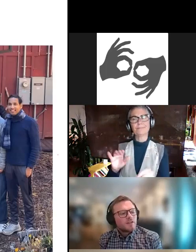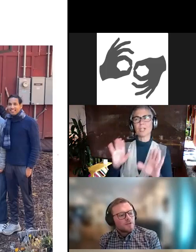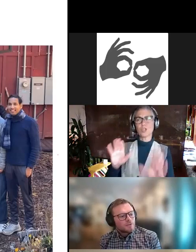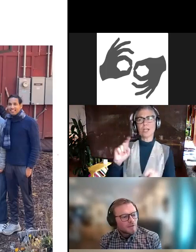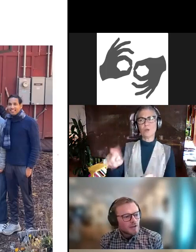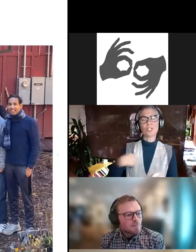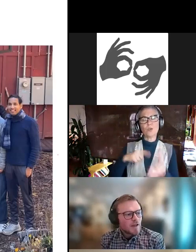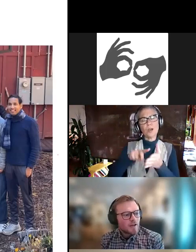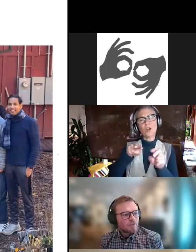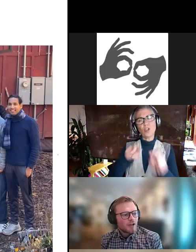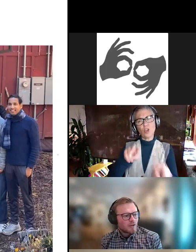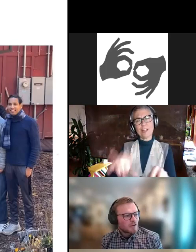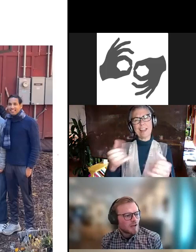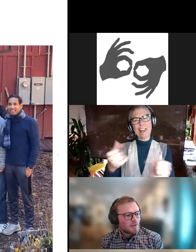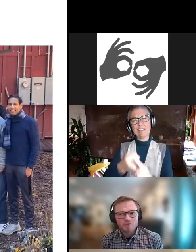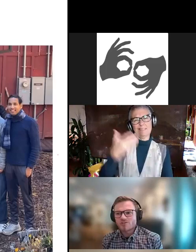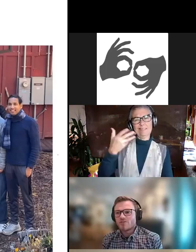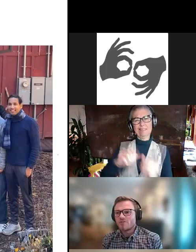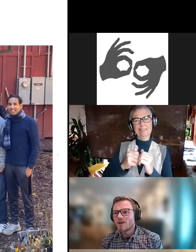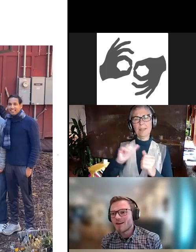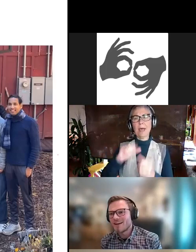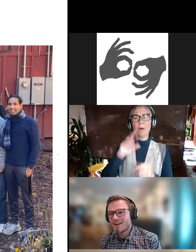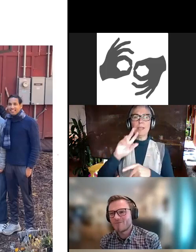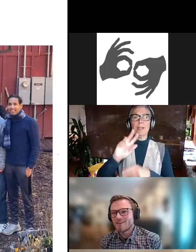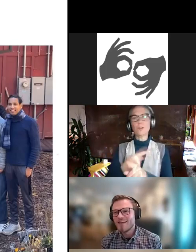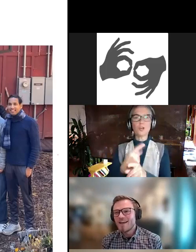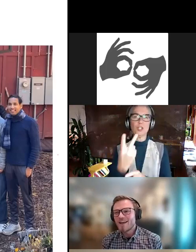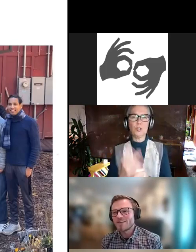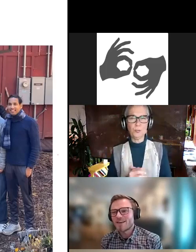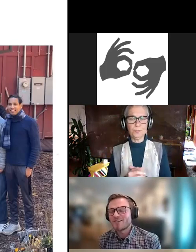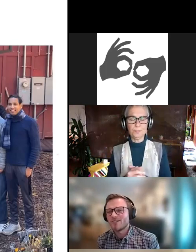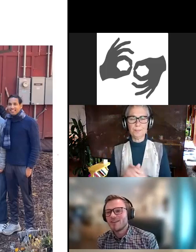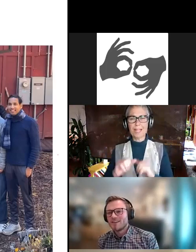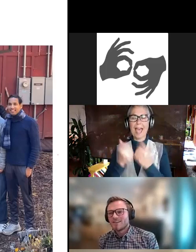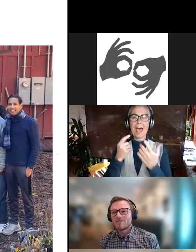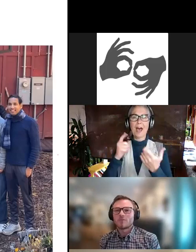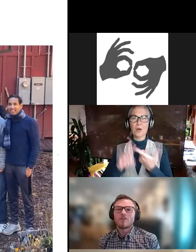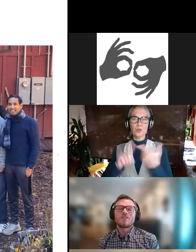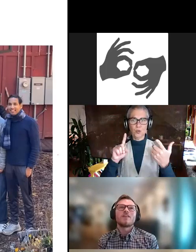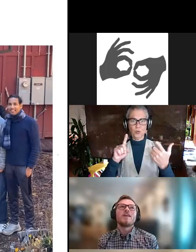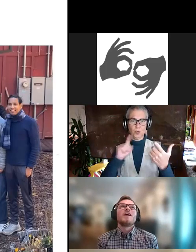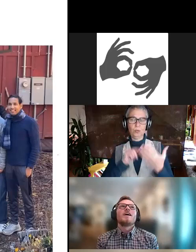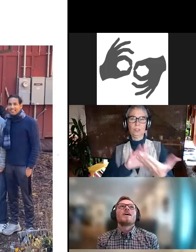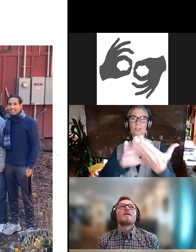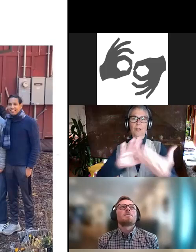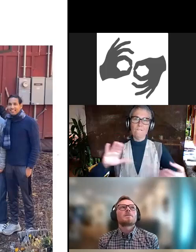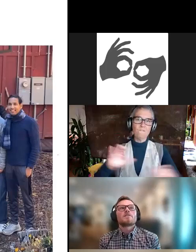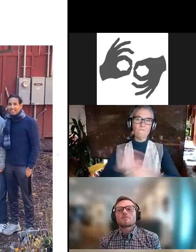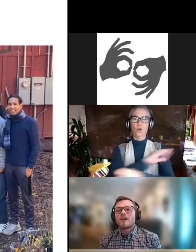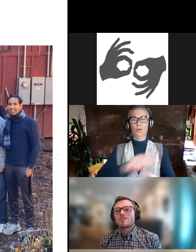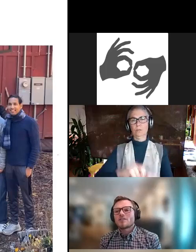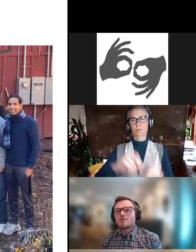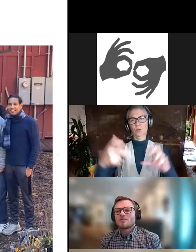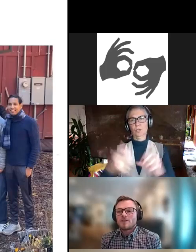looking into expanding, right? That would kind of be version 2. How do we tackle the full protein? So